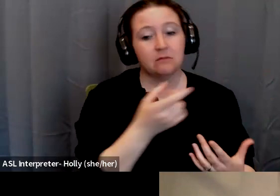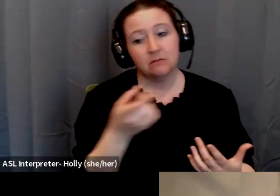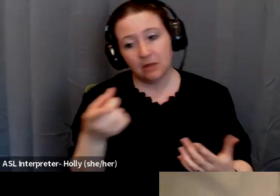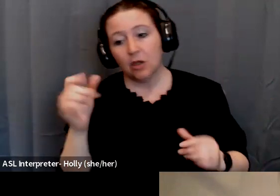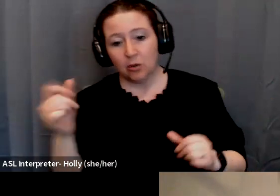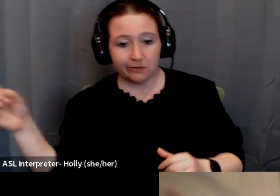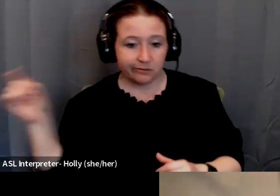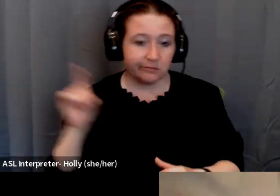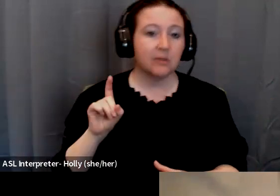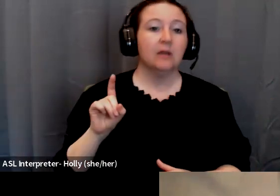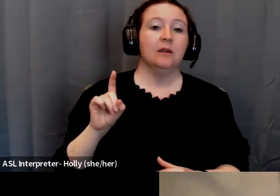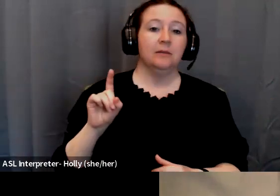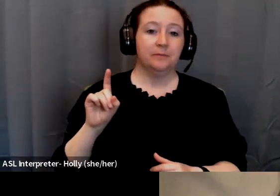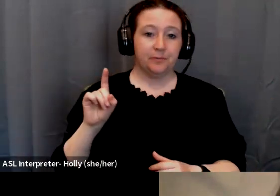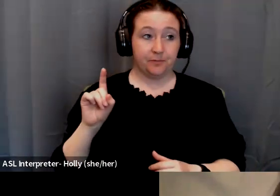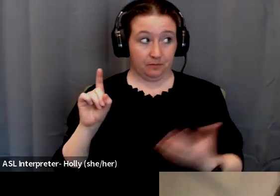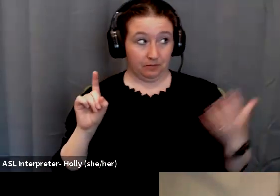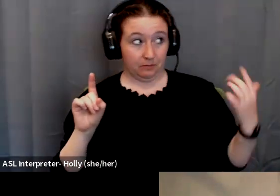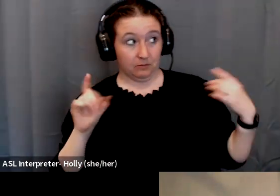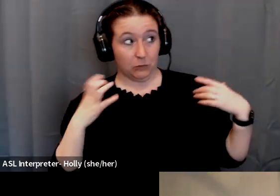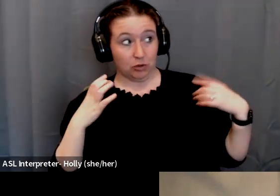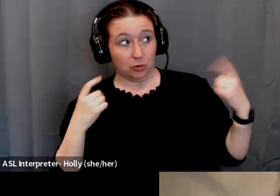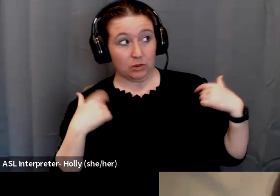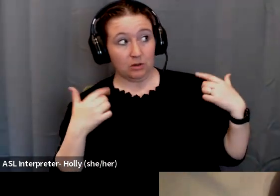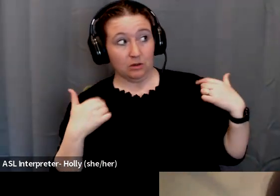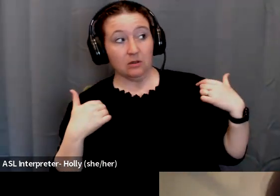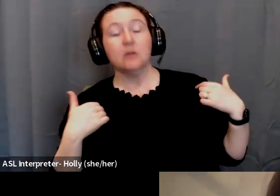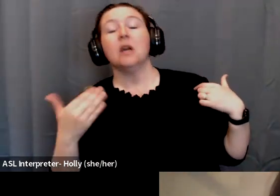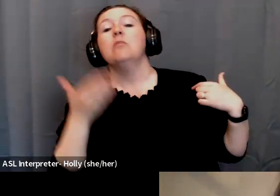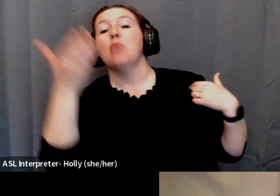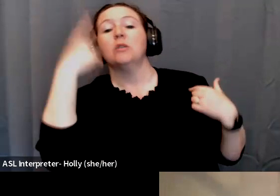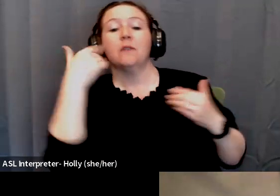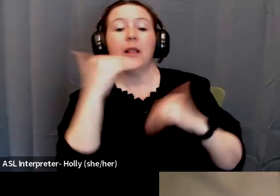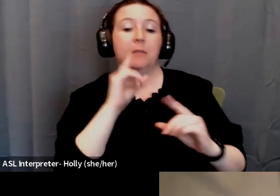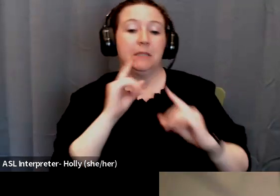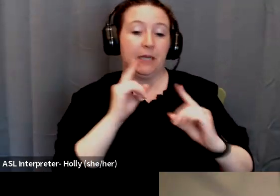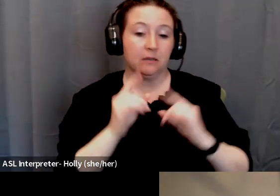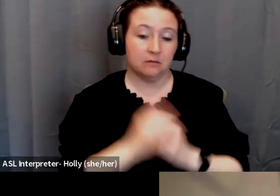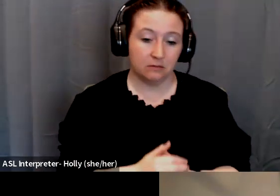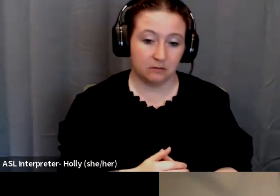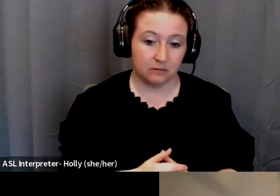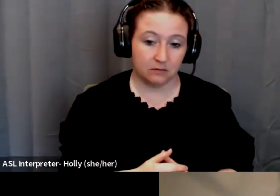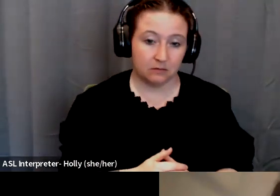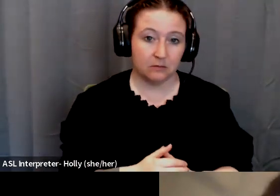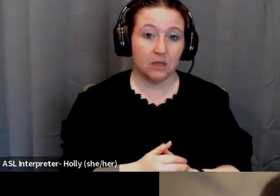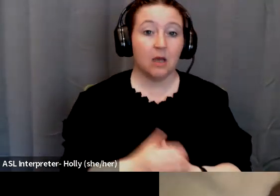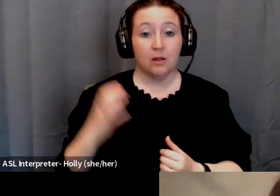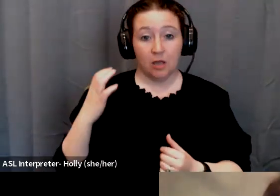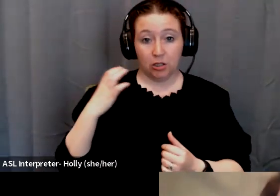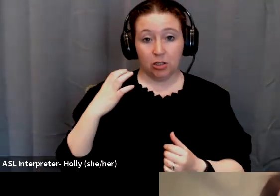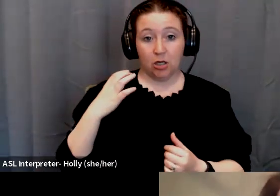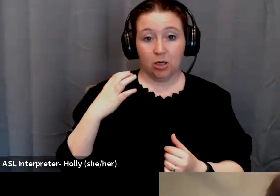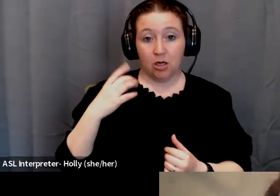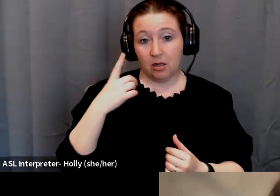go stand up at the microphone, you get recognized by the chair, and you make a motion to limit debate. And the chair will know, because that's such